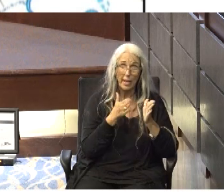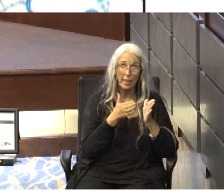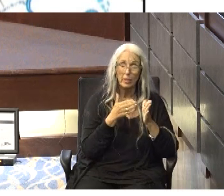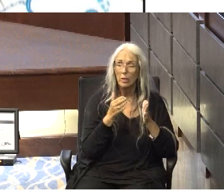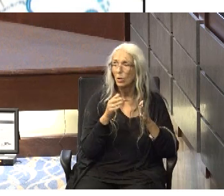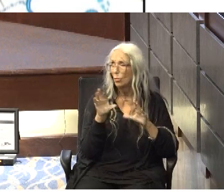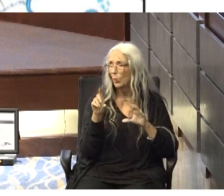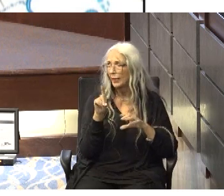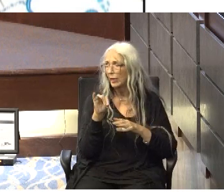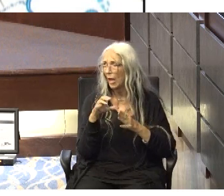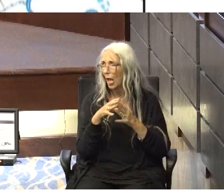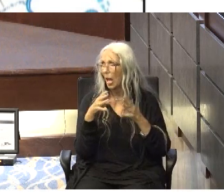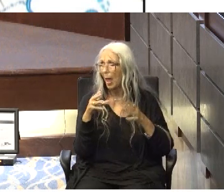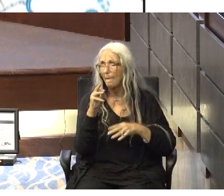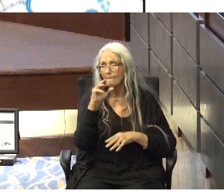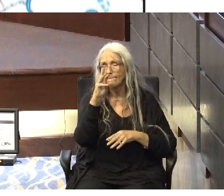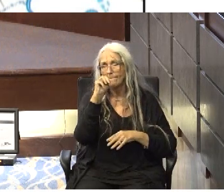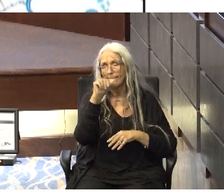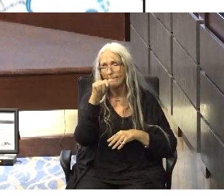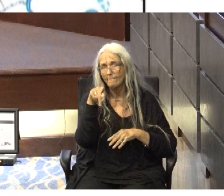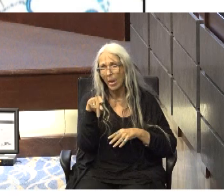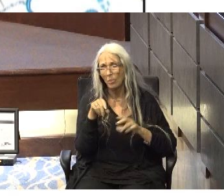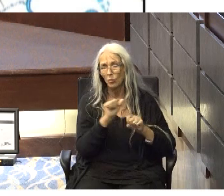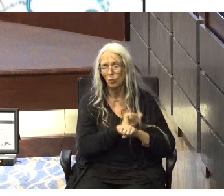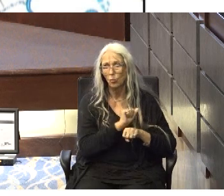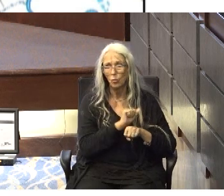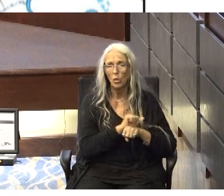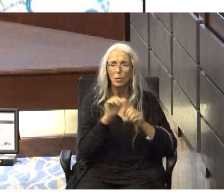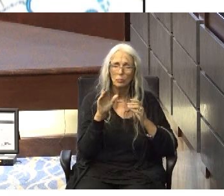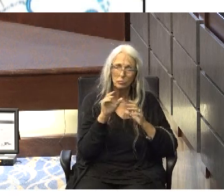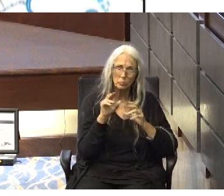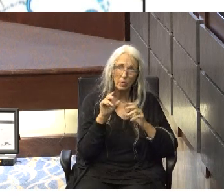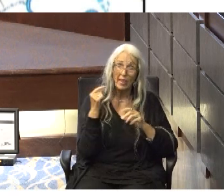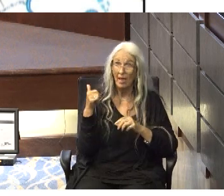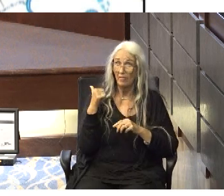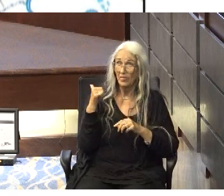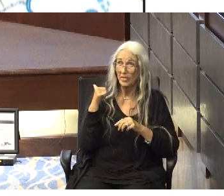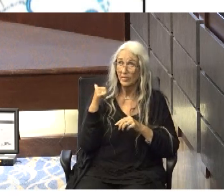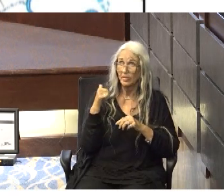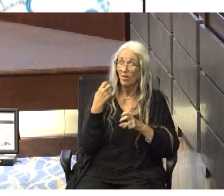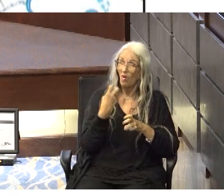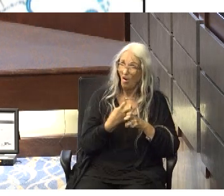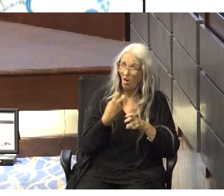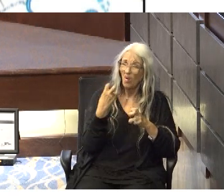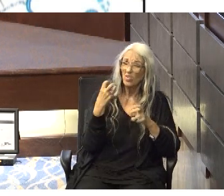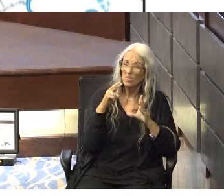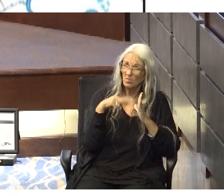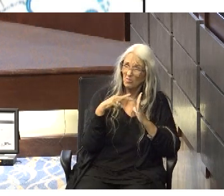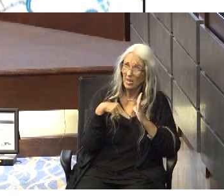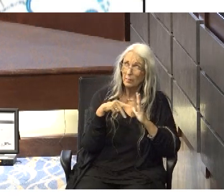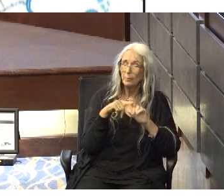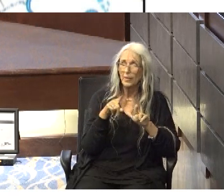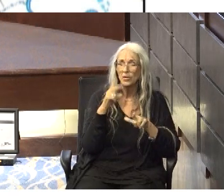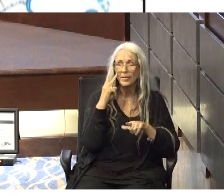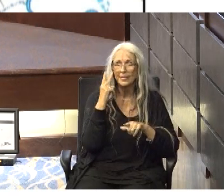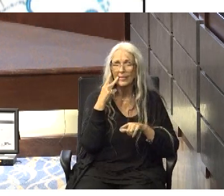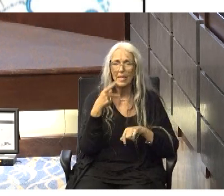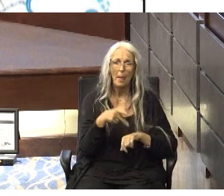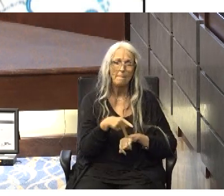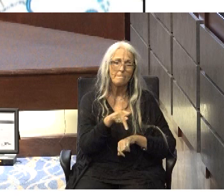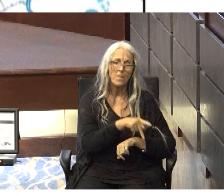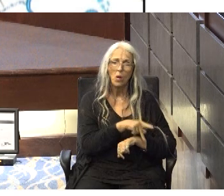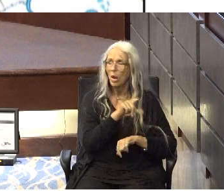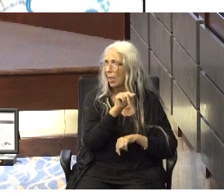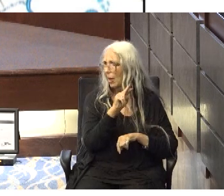we did a lot of map work and looking, and obviously this map, quite hard to read, but as typical, you will see our parkland in